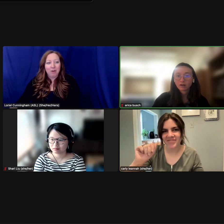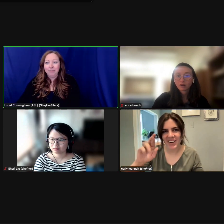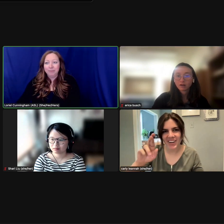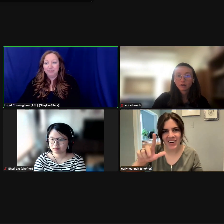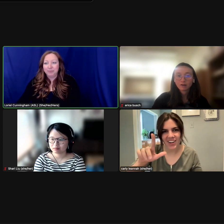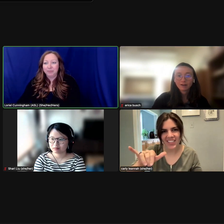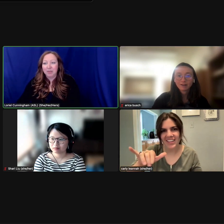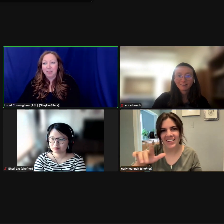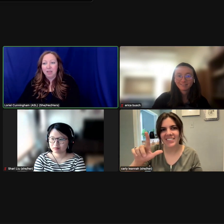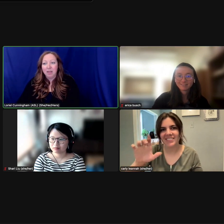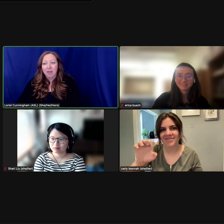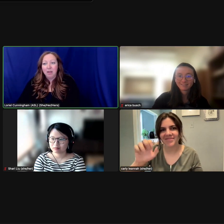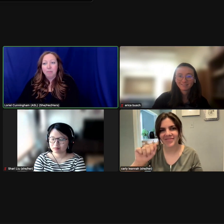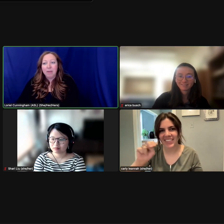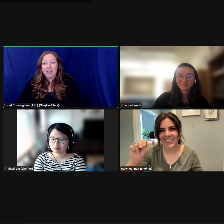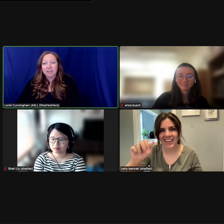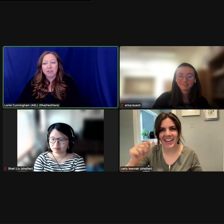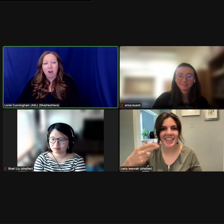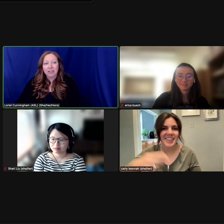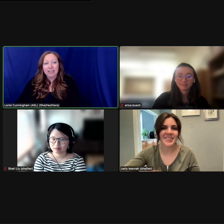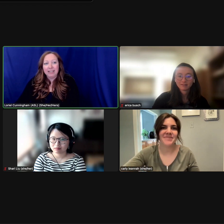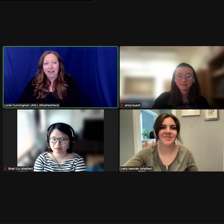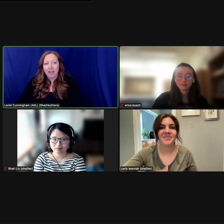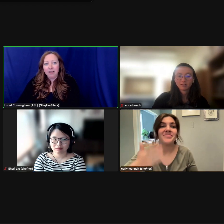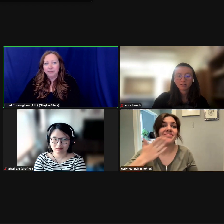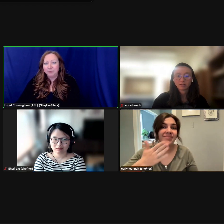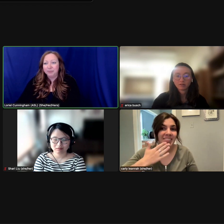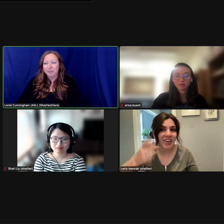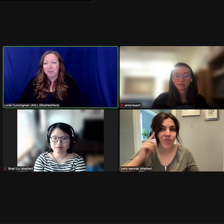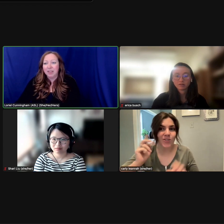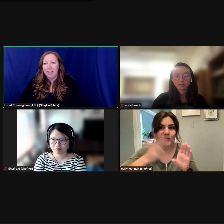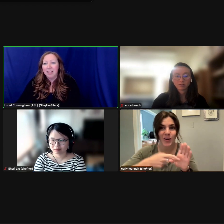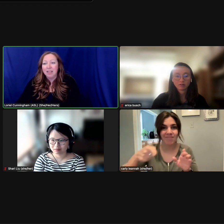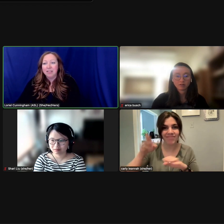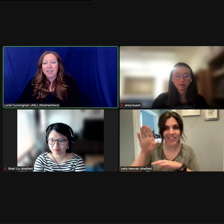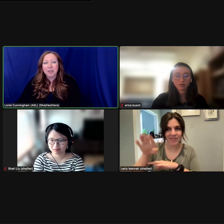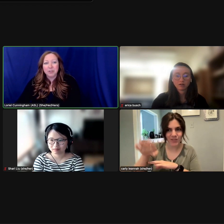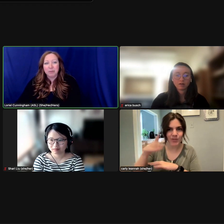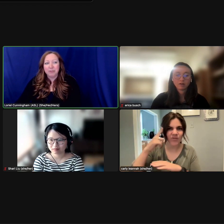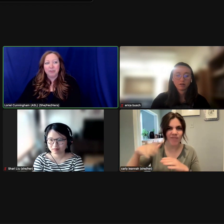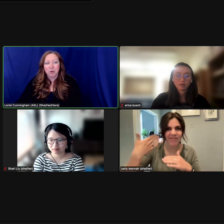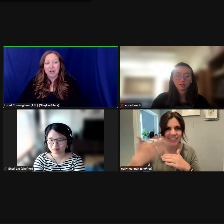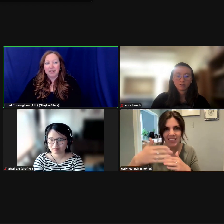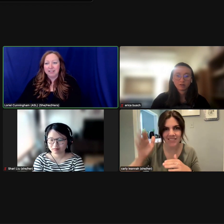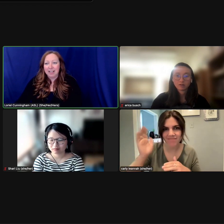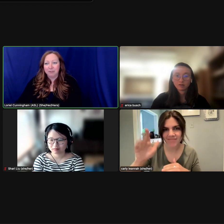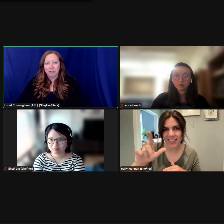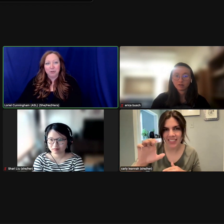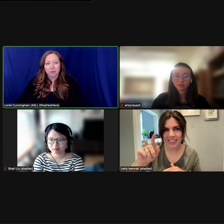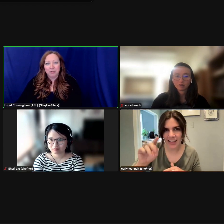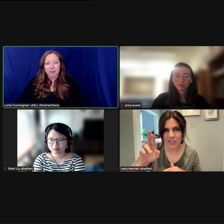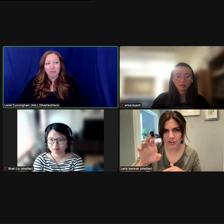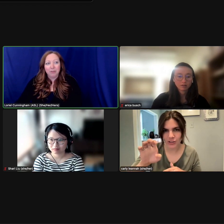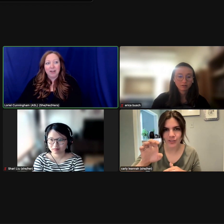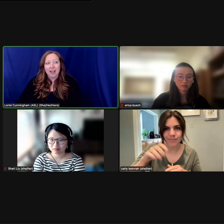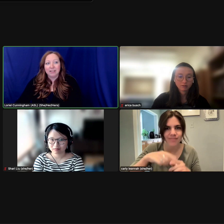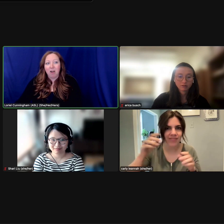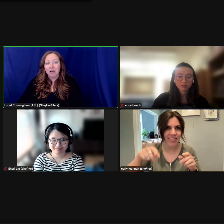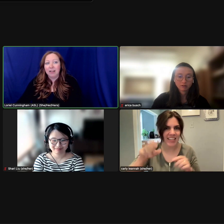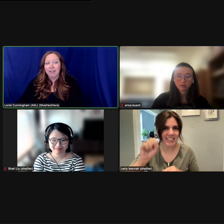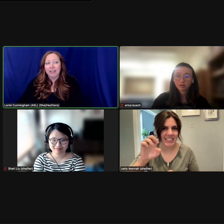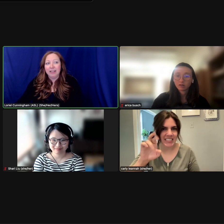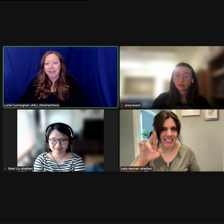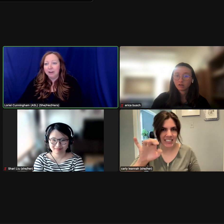Hello, everyone. My name is Carly Lana. Thank you so much for joining us this afternoon for the